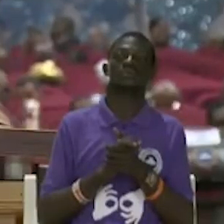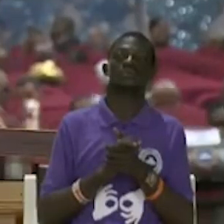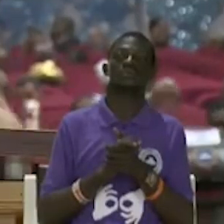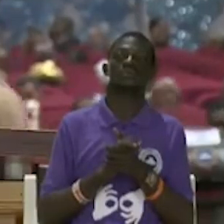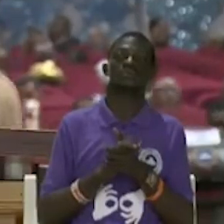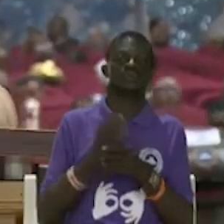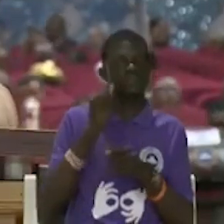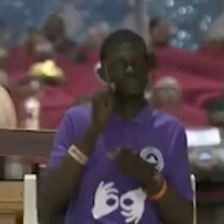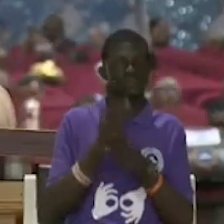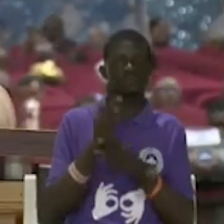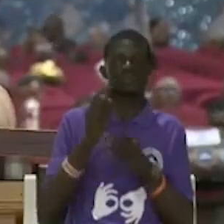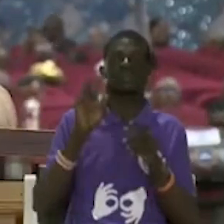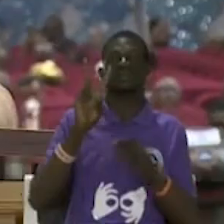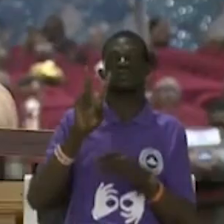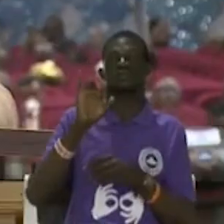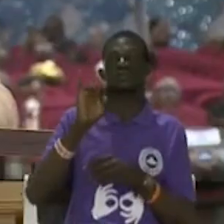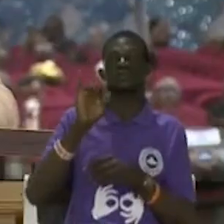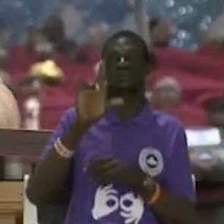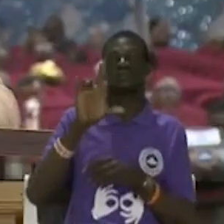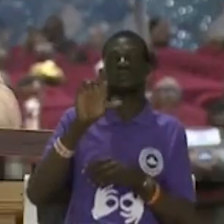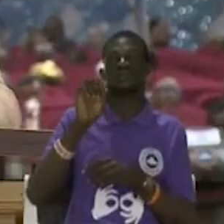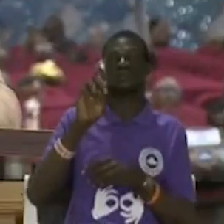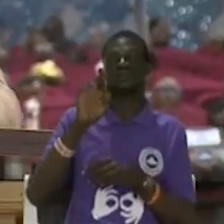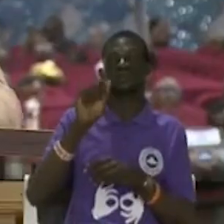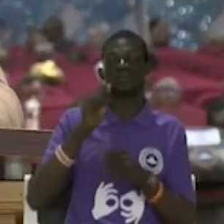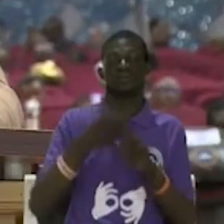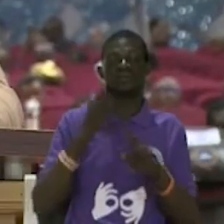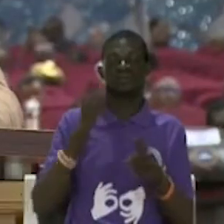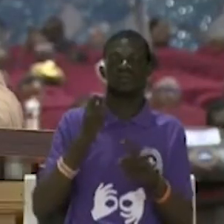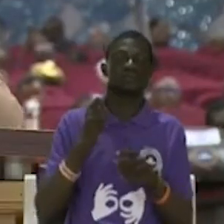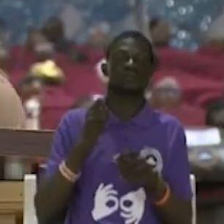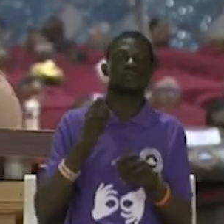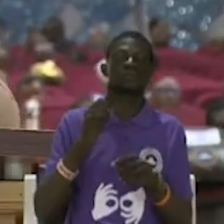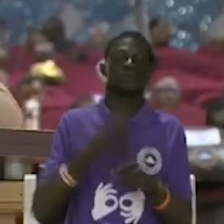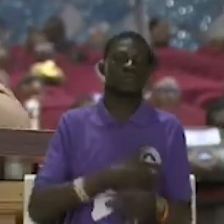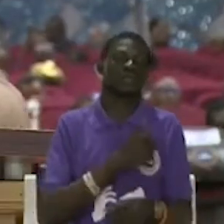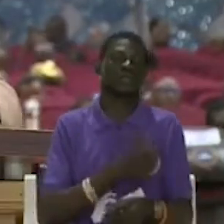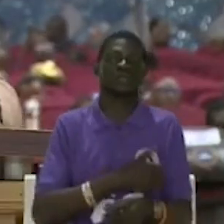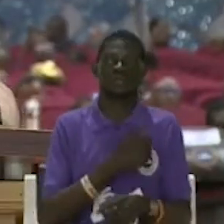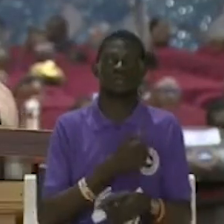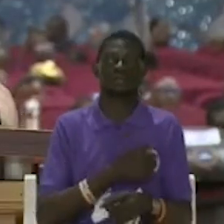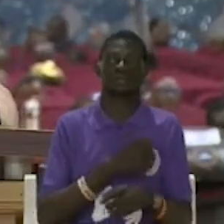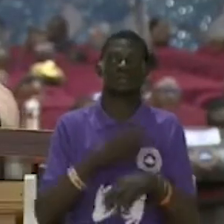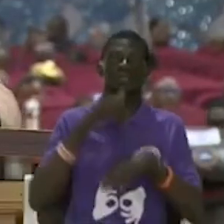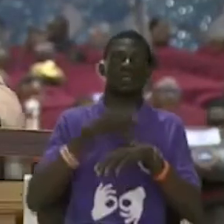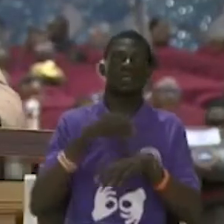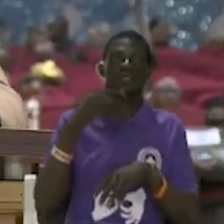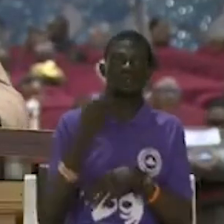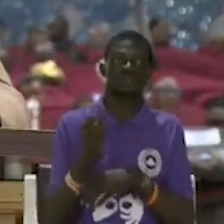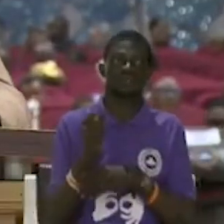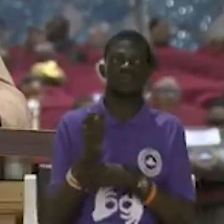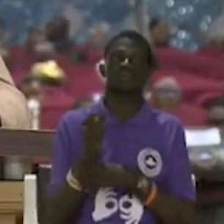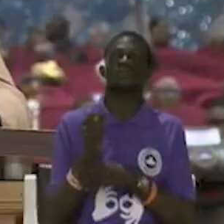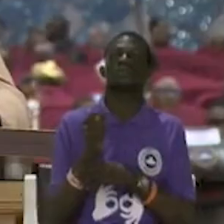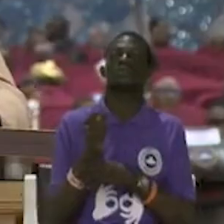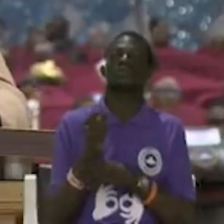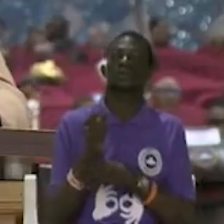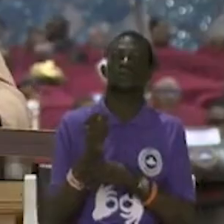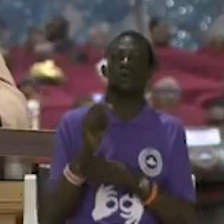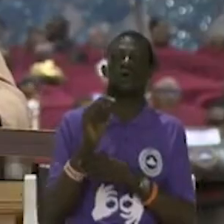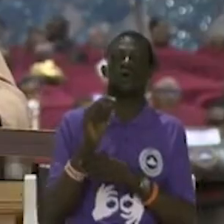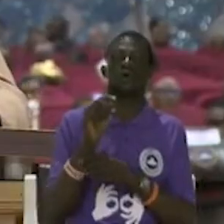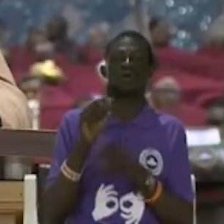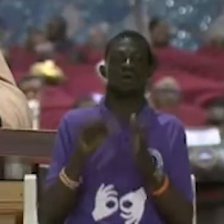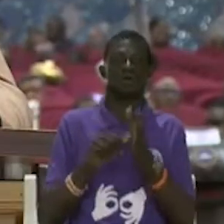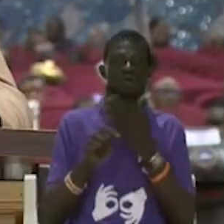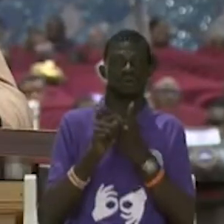Sister Victoria Oladejo from Canada. At the August 2024 convention,